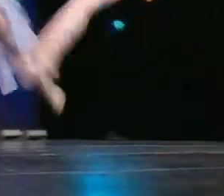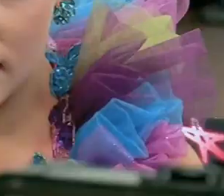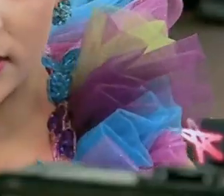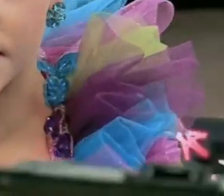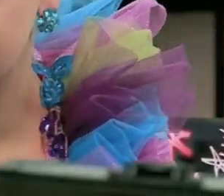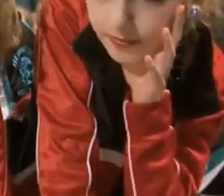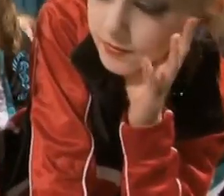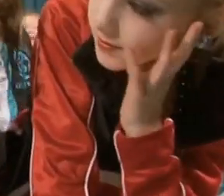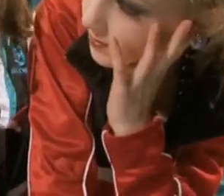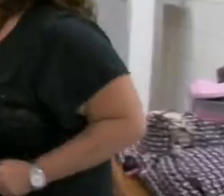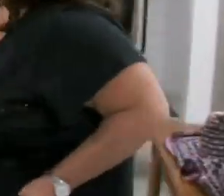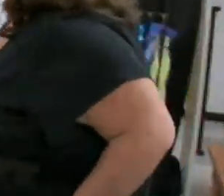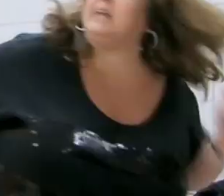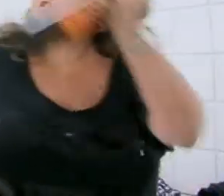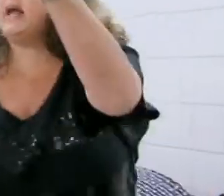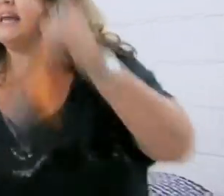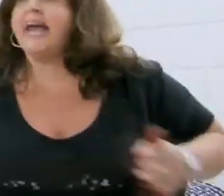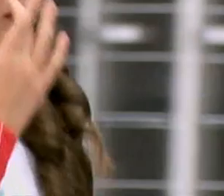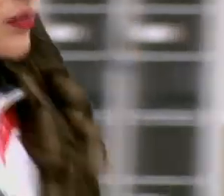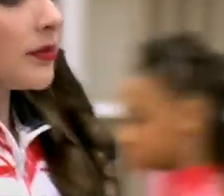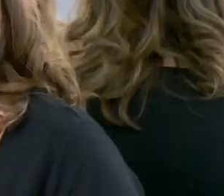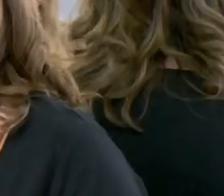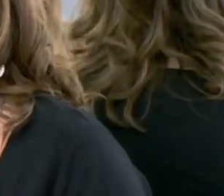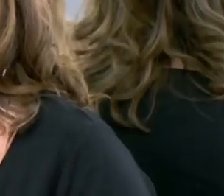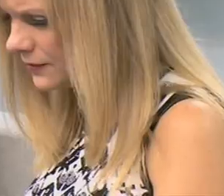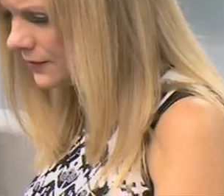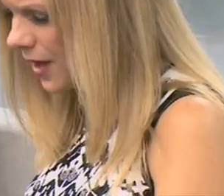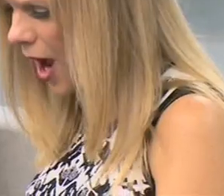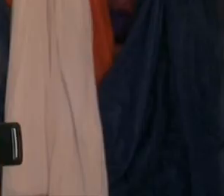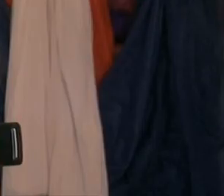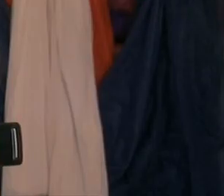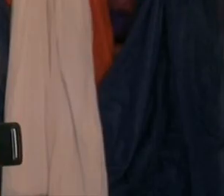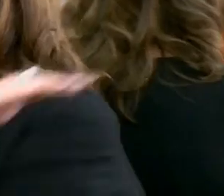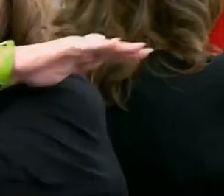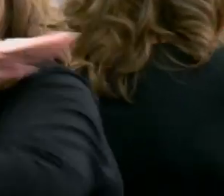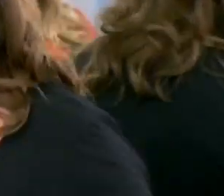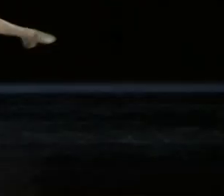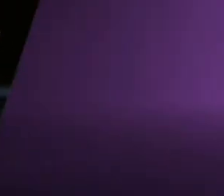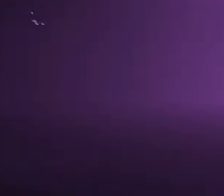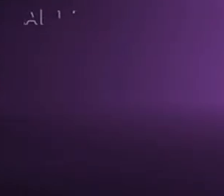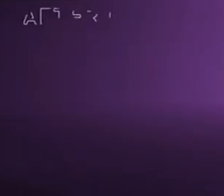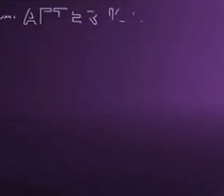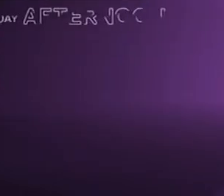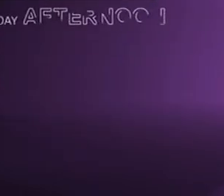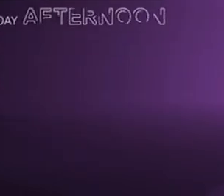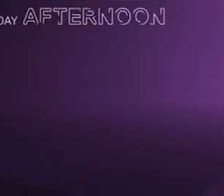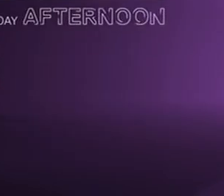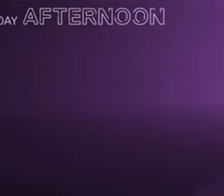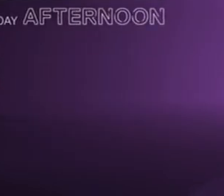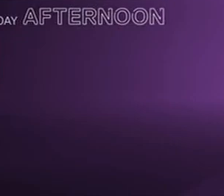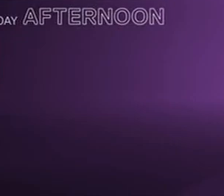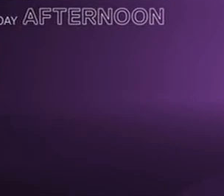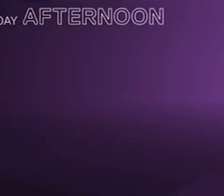moves, all the drama. Will that be you? Nobody talk to me that way. Her face turns red. No one! All in one